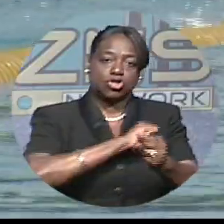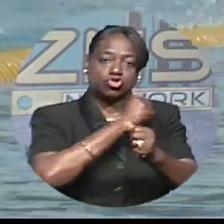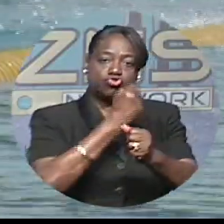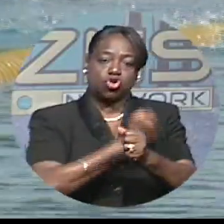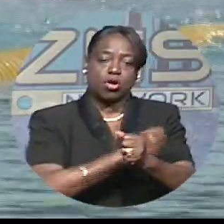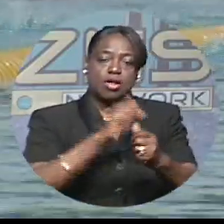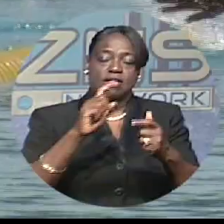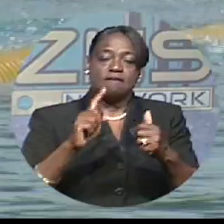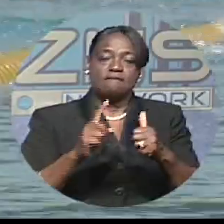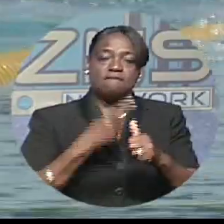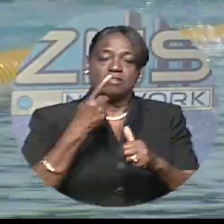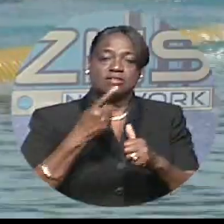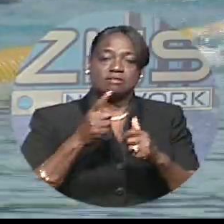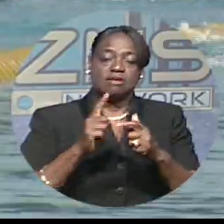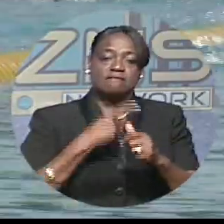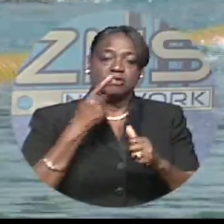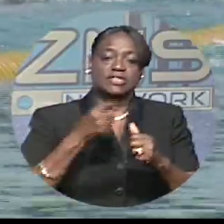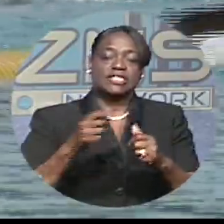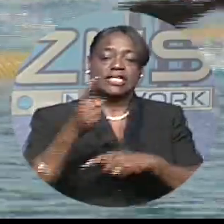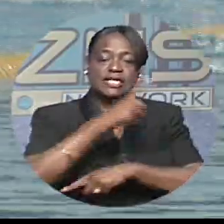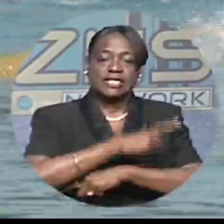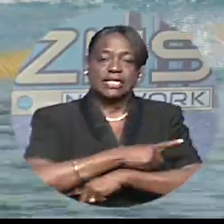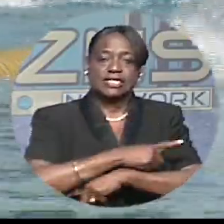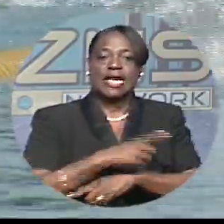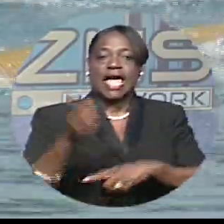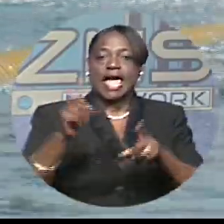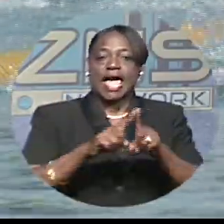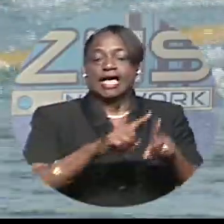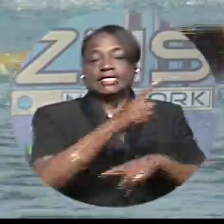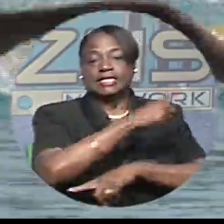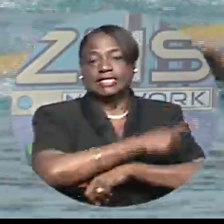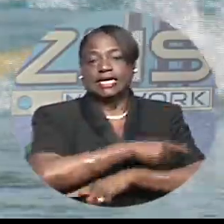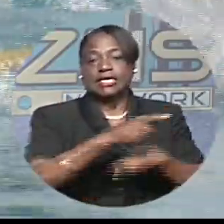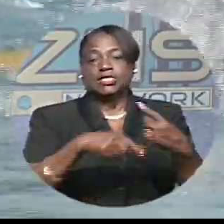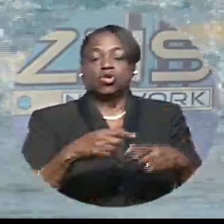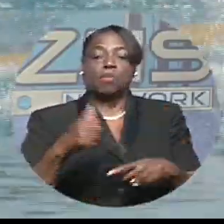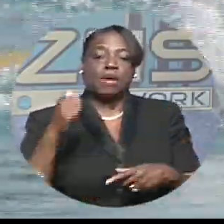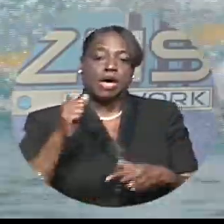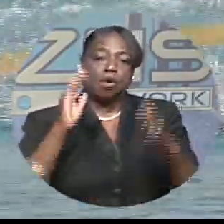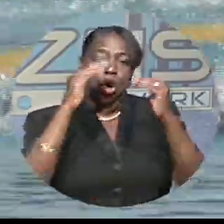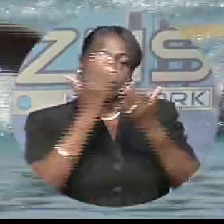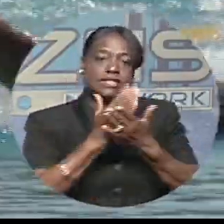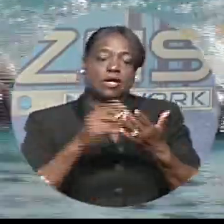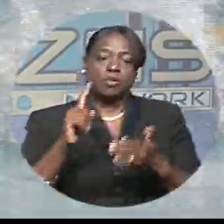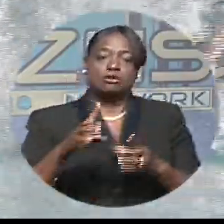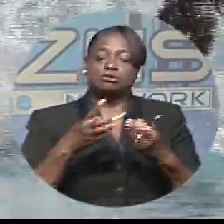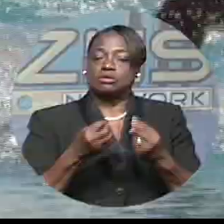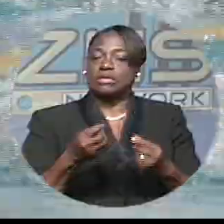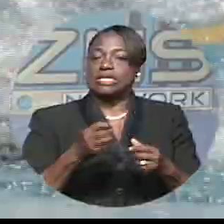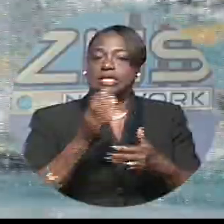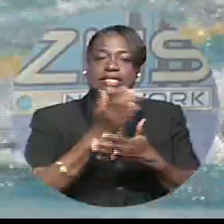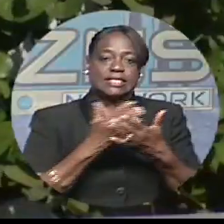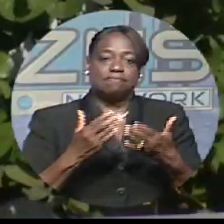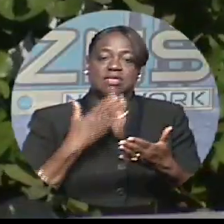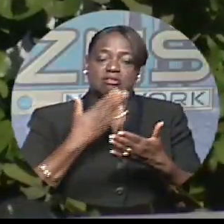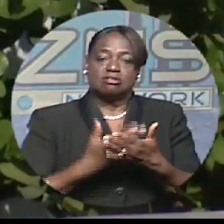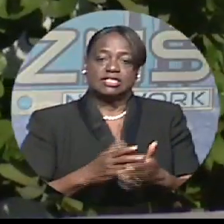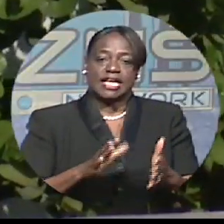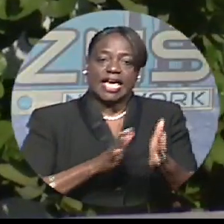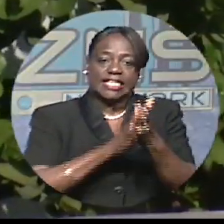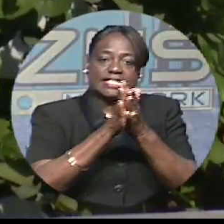get a lead. And then as the days go by, see if we can have somebody step up and do something really extraordinary to, you know, excite the team